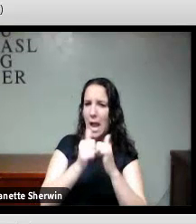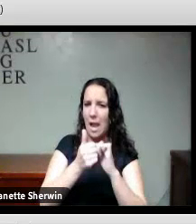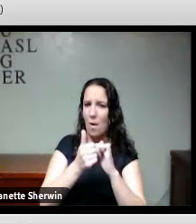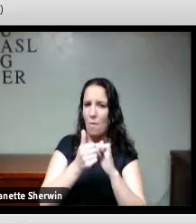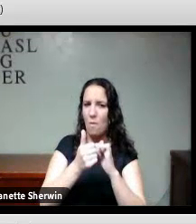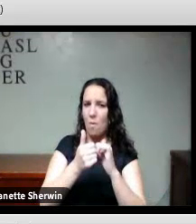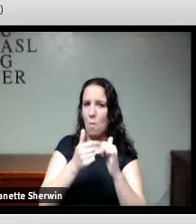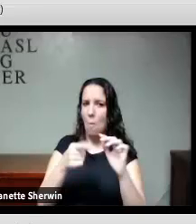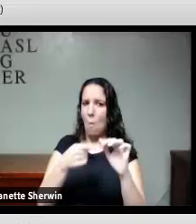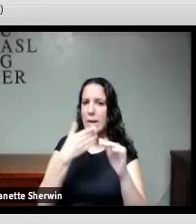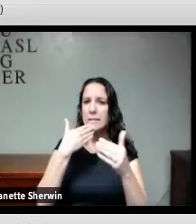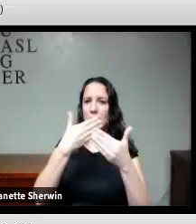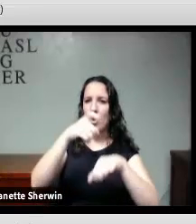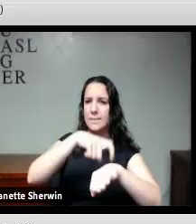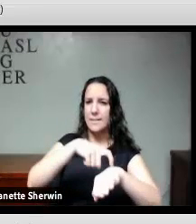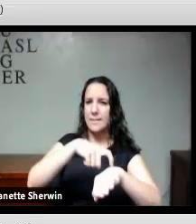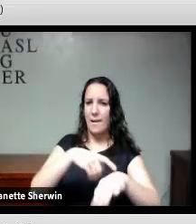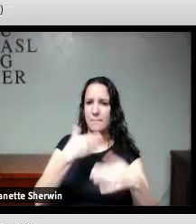tap into